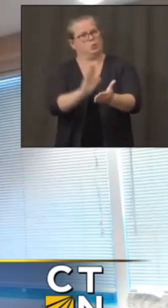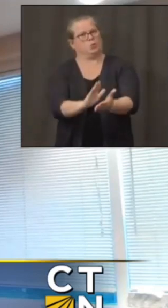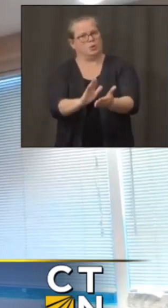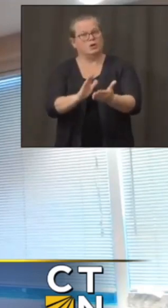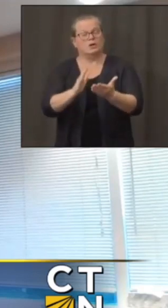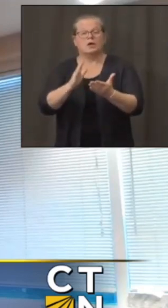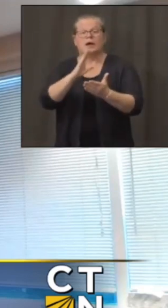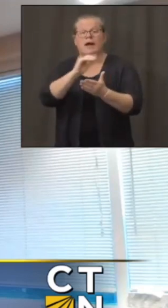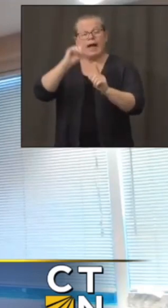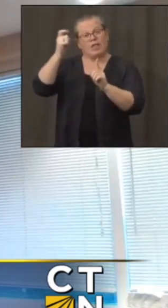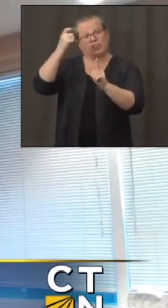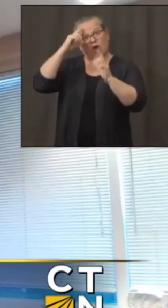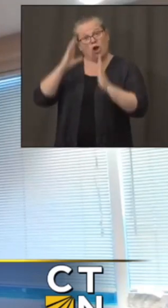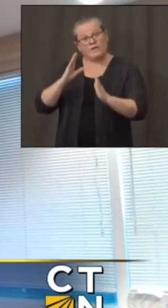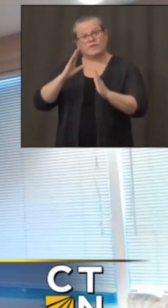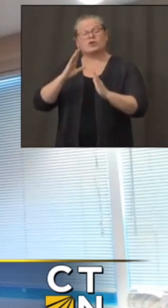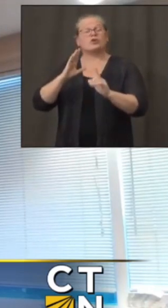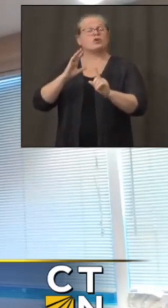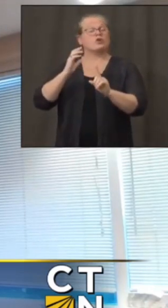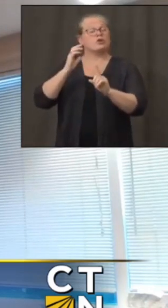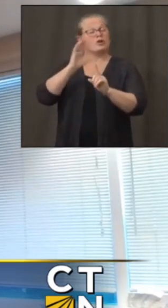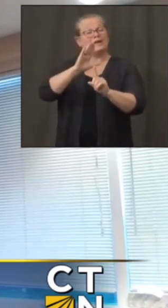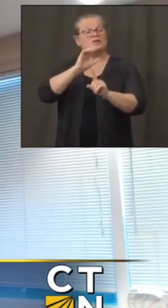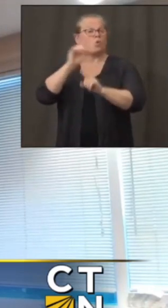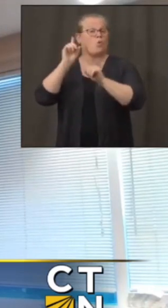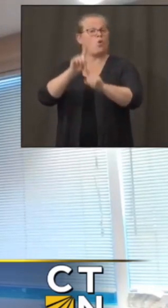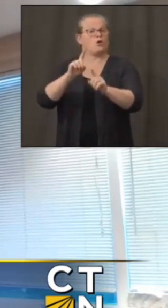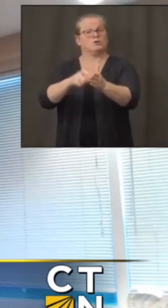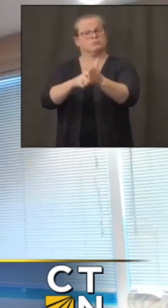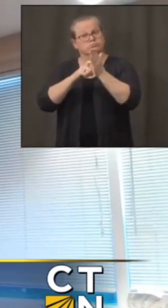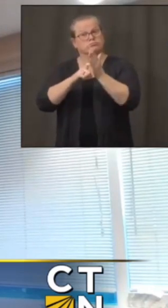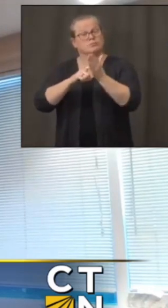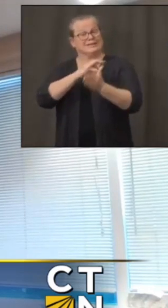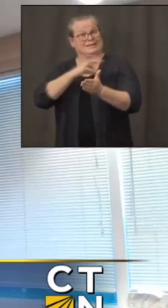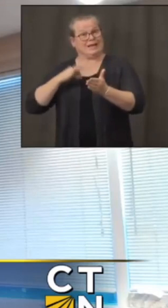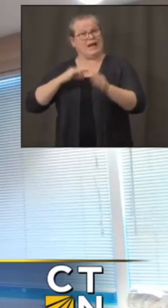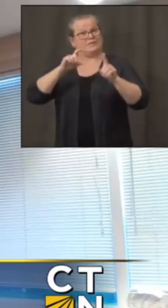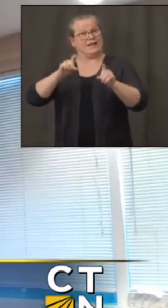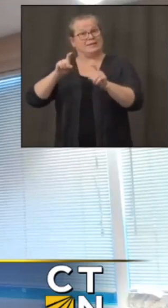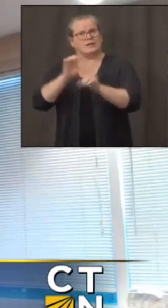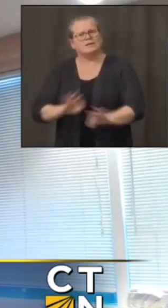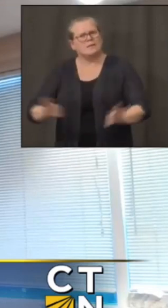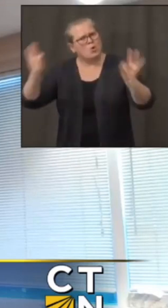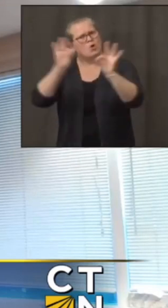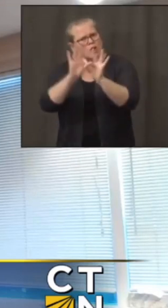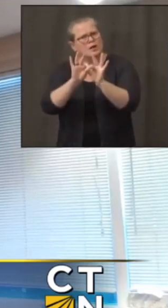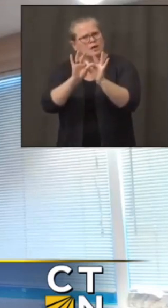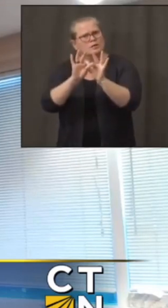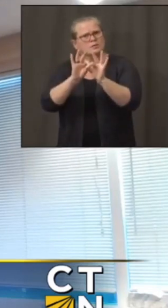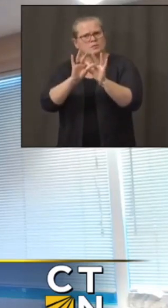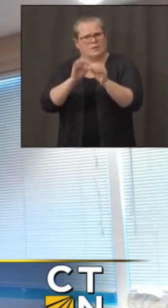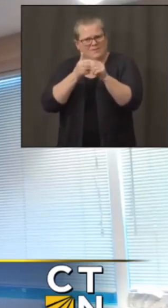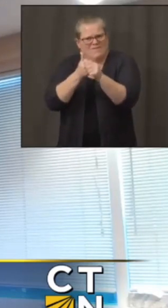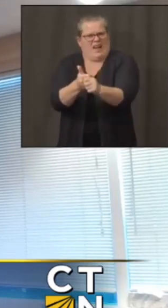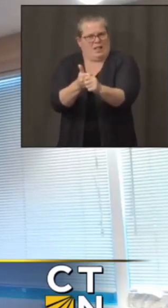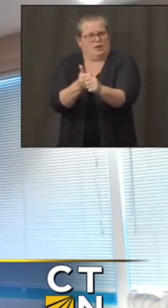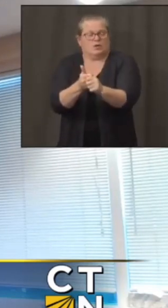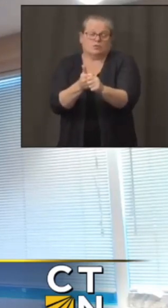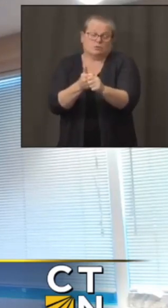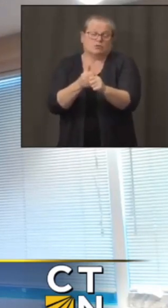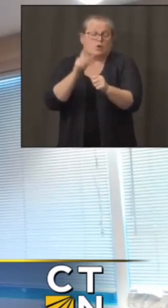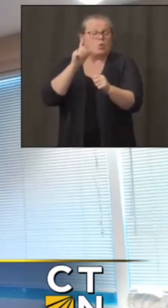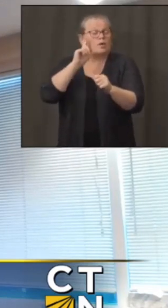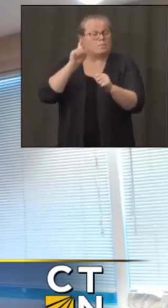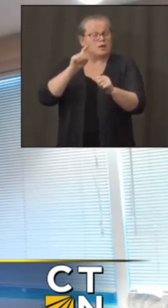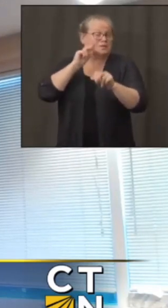order on staff testing is a key part of that strategy. So it's important that we monitor compliance and enforce it.